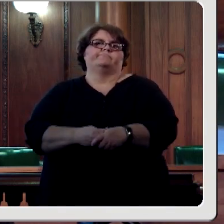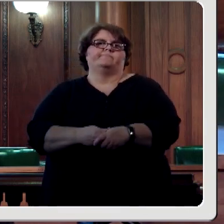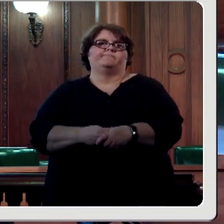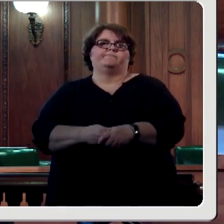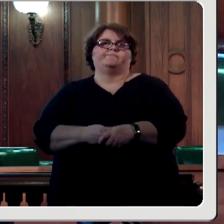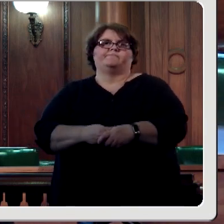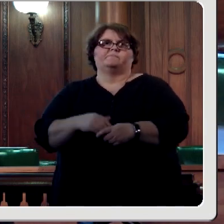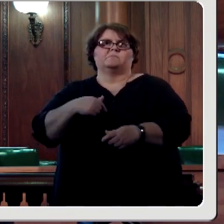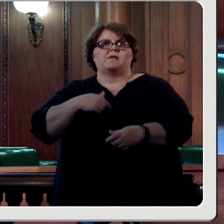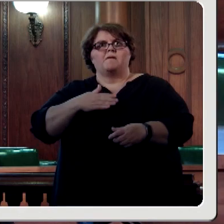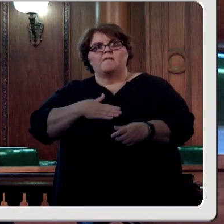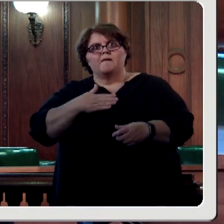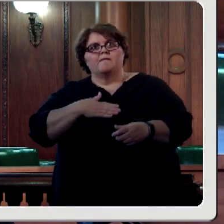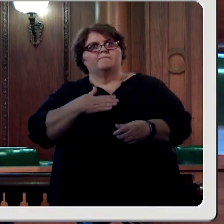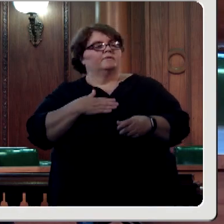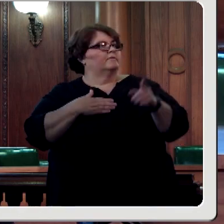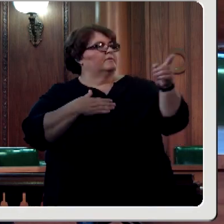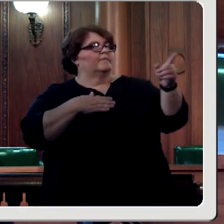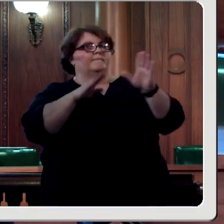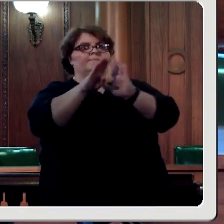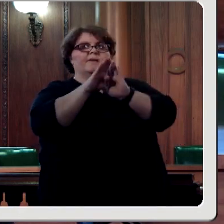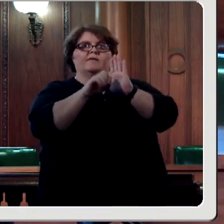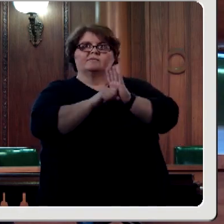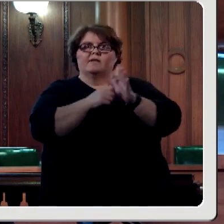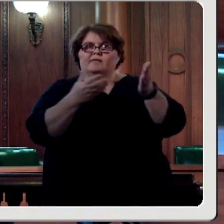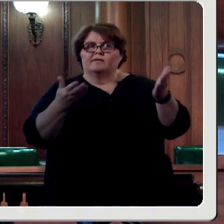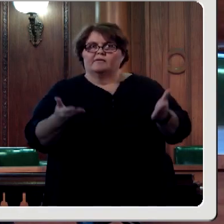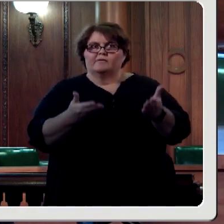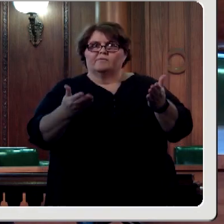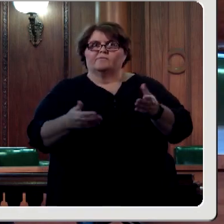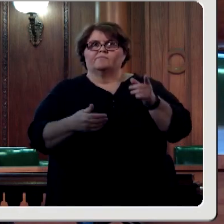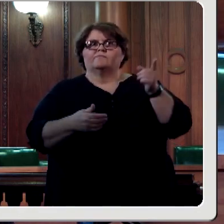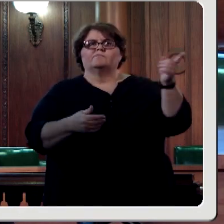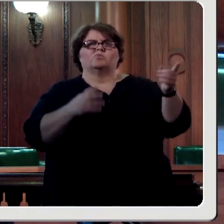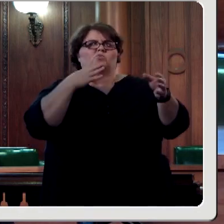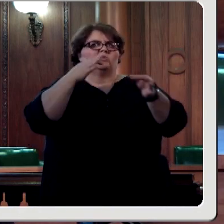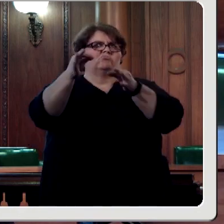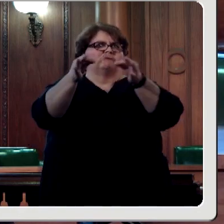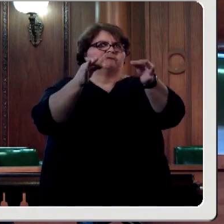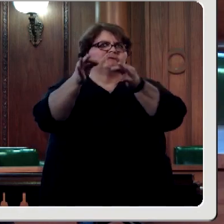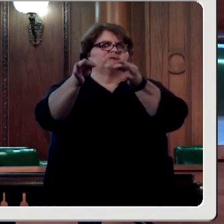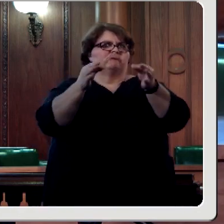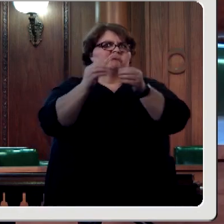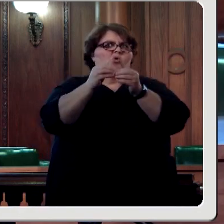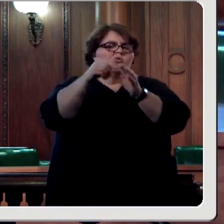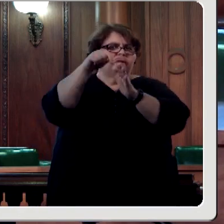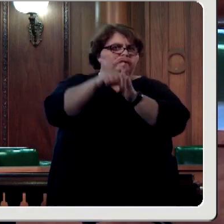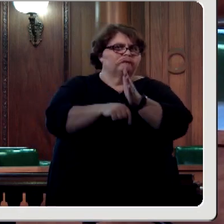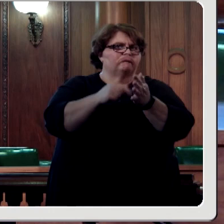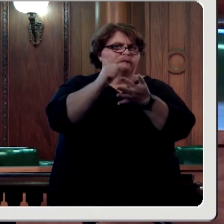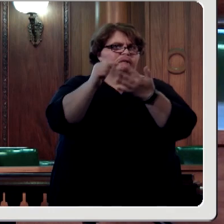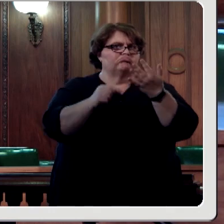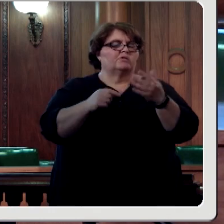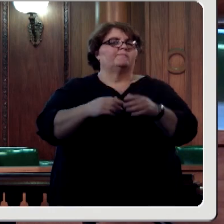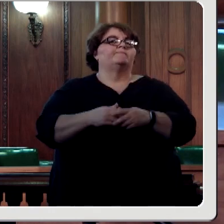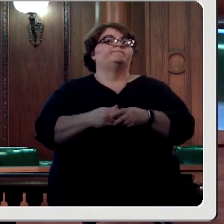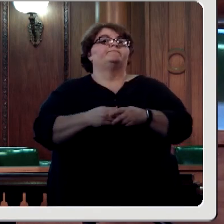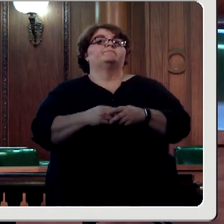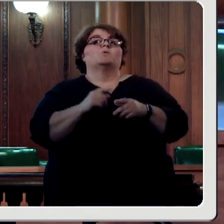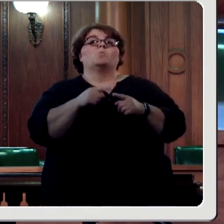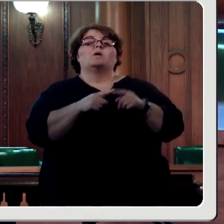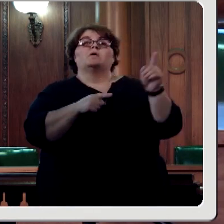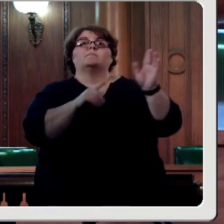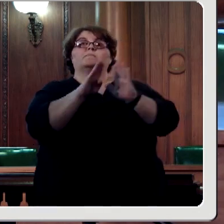again representing Bay State Health System, and she will give the update pertaining to Bay State. After that, the media, please,